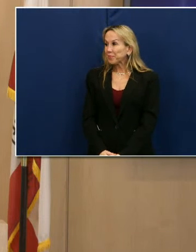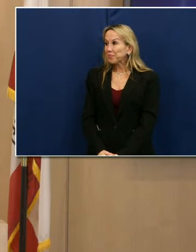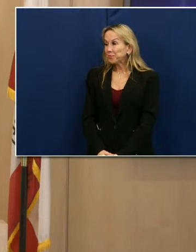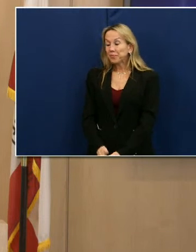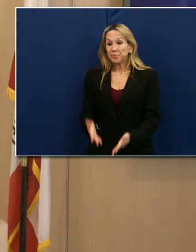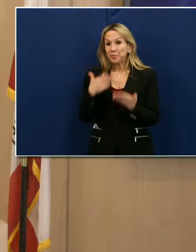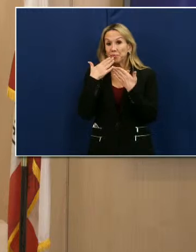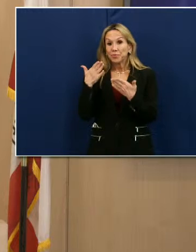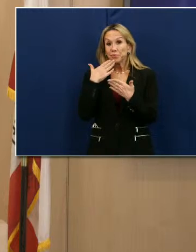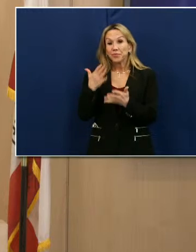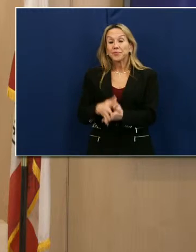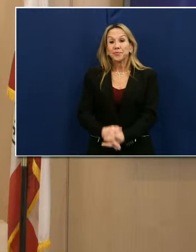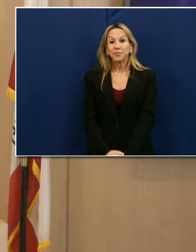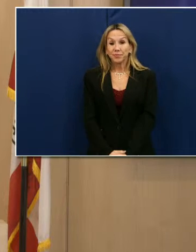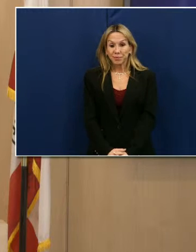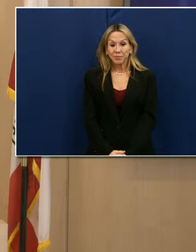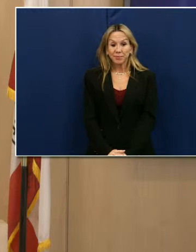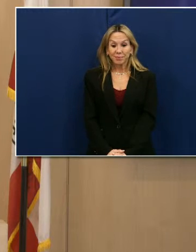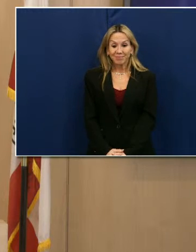Thank you.